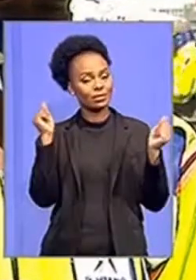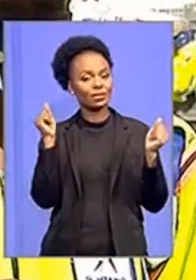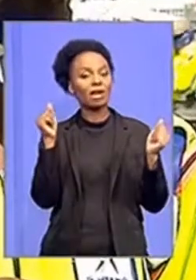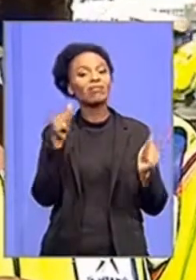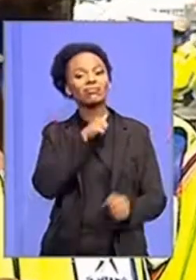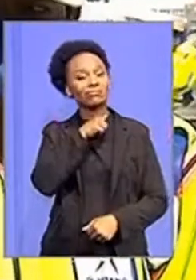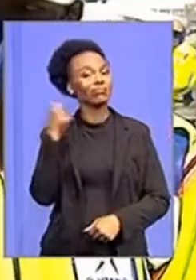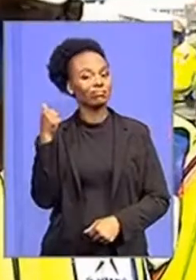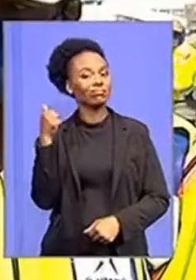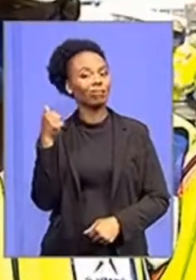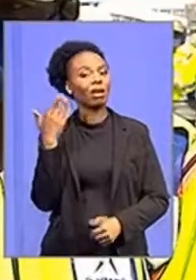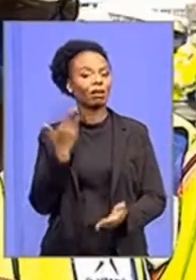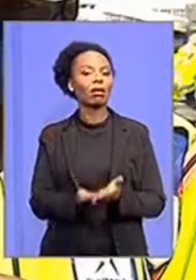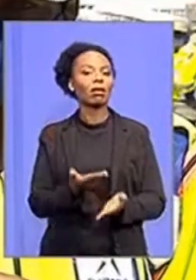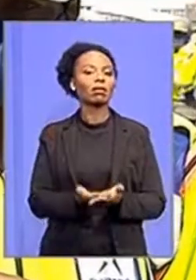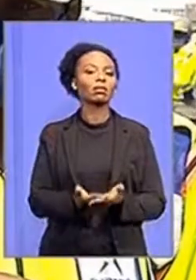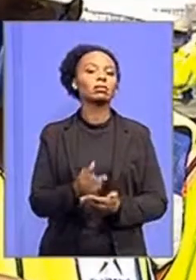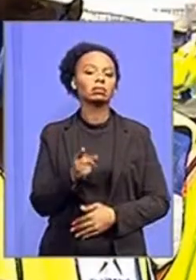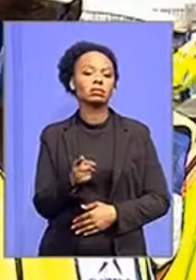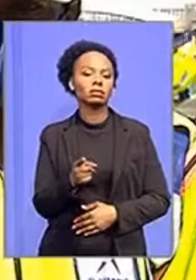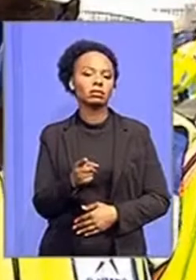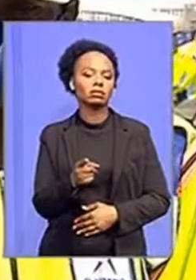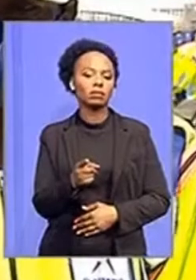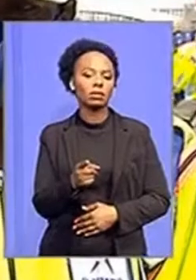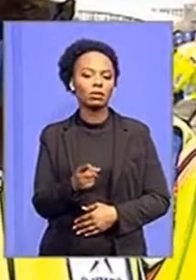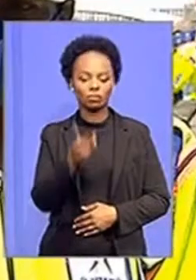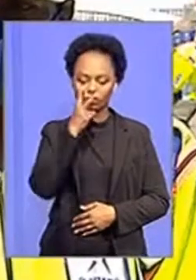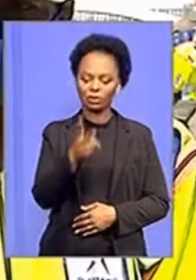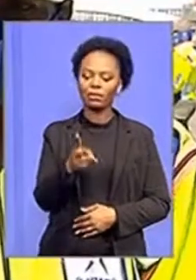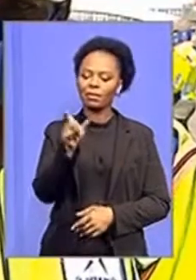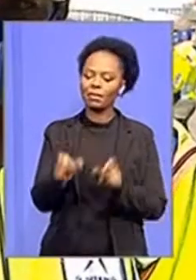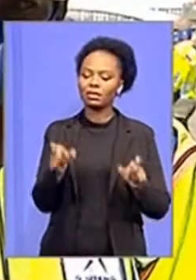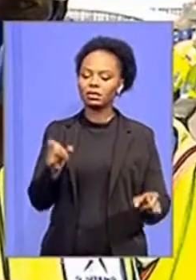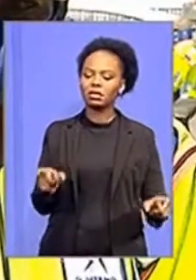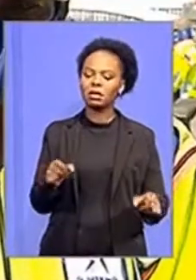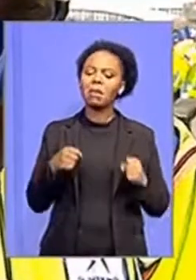are seeing people that are still driving at a high speed,